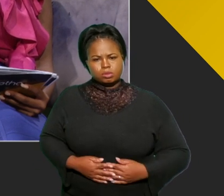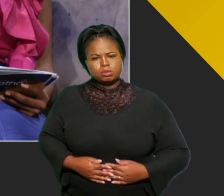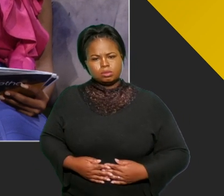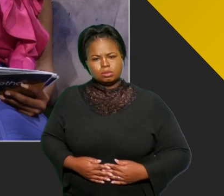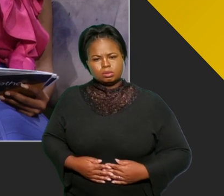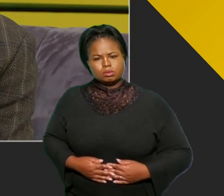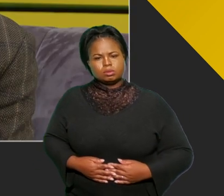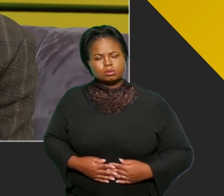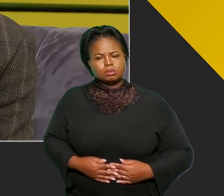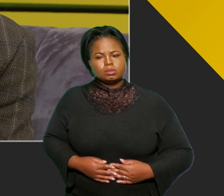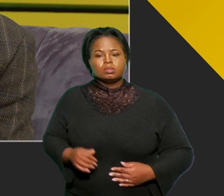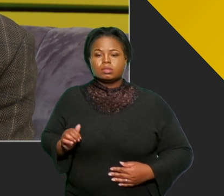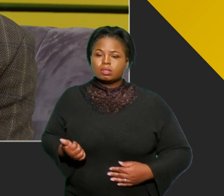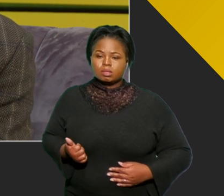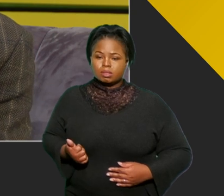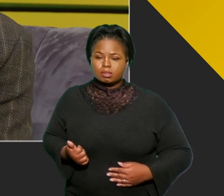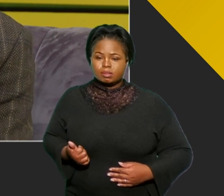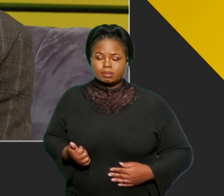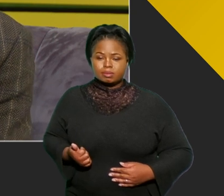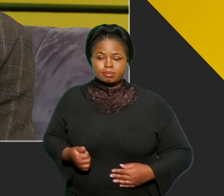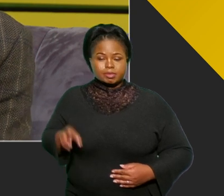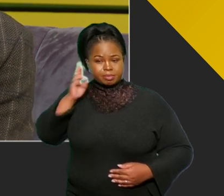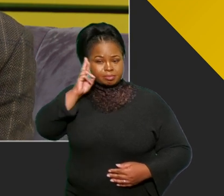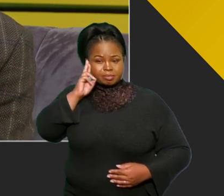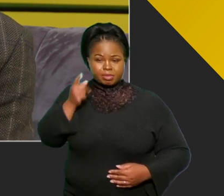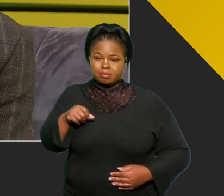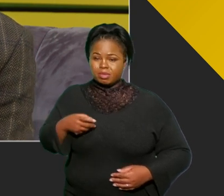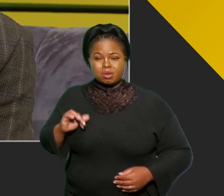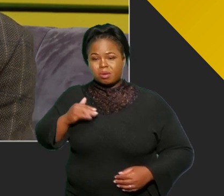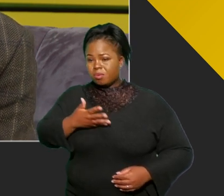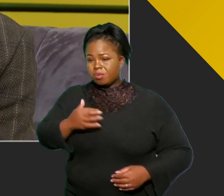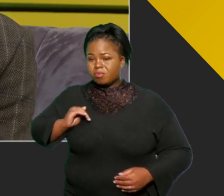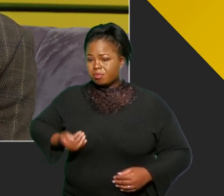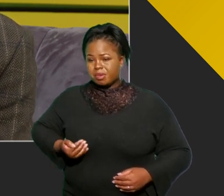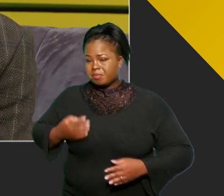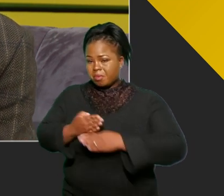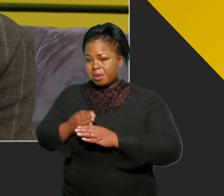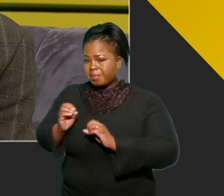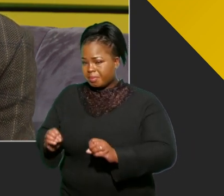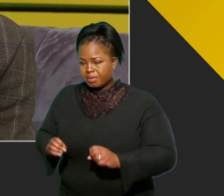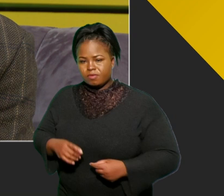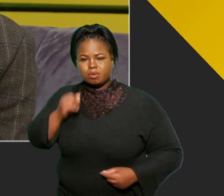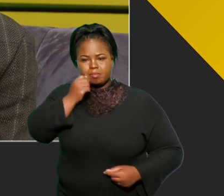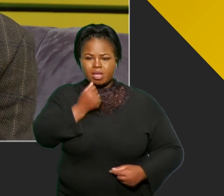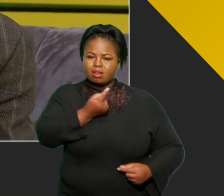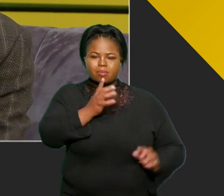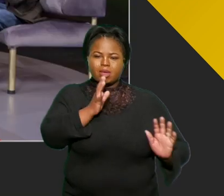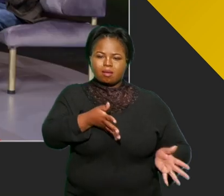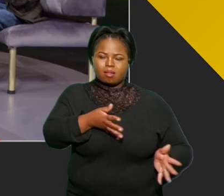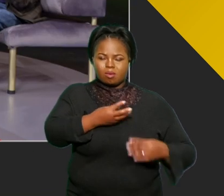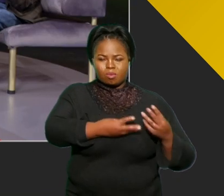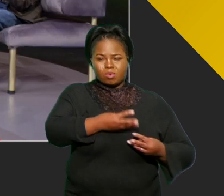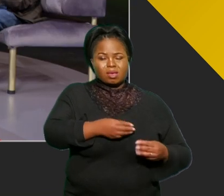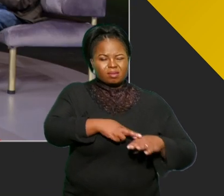Bongakwazi at all ba. So now firstly before and ukhumbula abomama bebengasebenzi. So this was during those